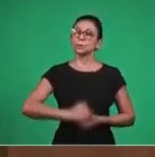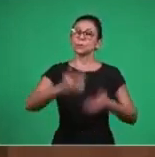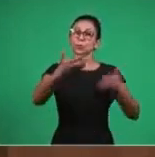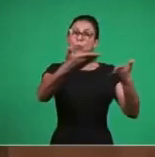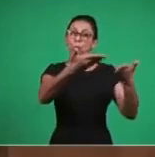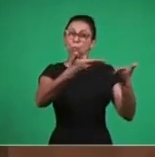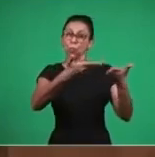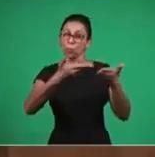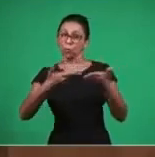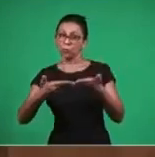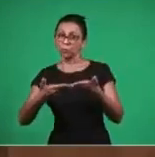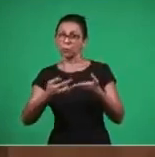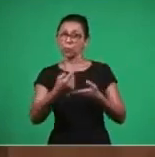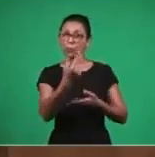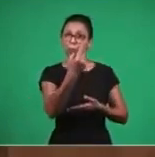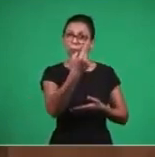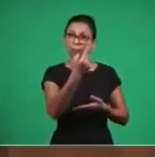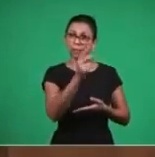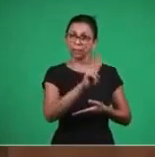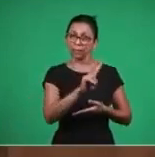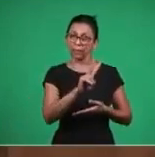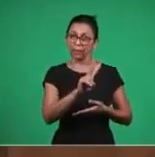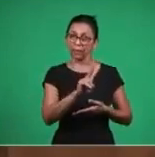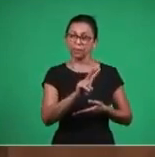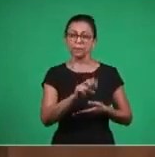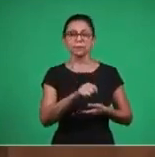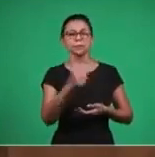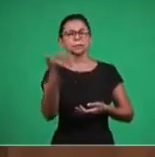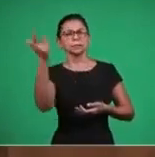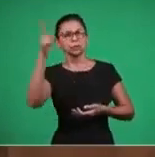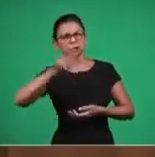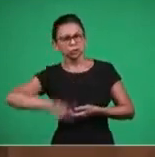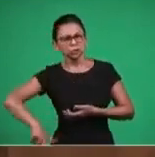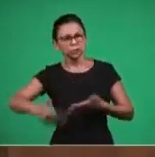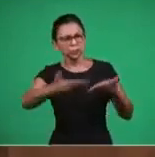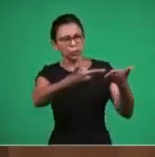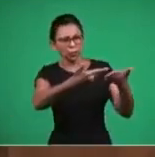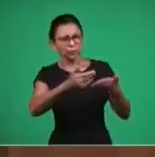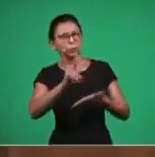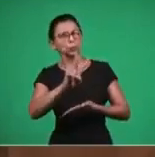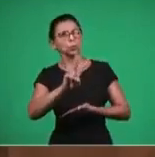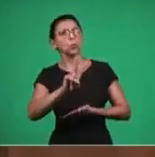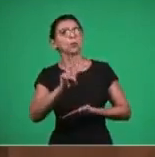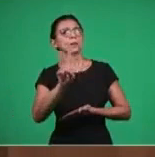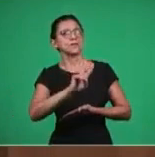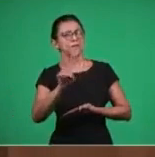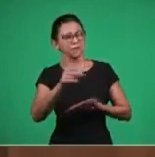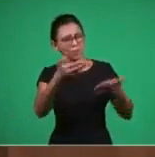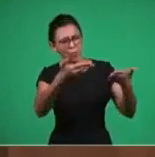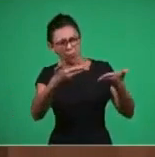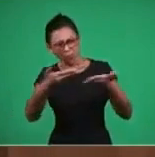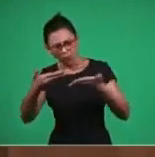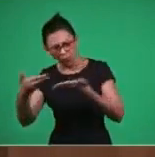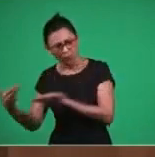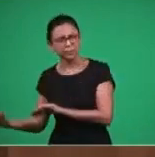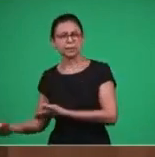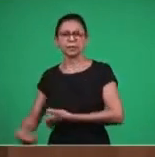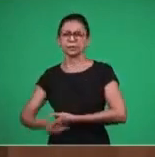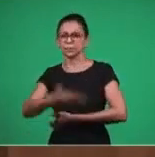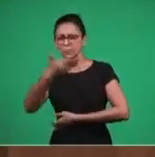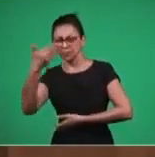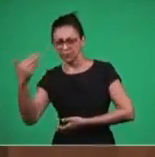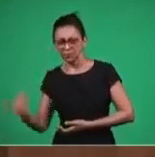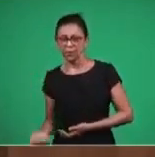invited once again. I was a convert once. I was baptized by the Holy Spirit. Oh, the Lord gave me spiritual gifts.